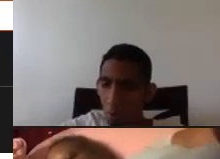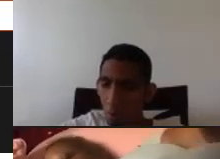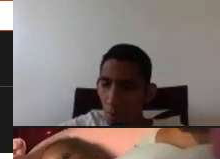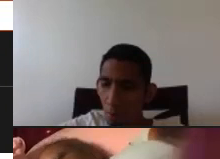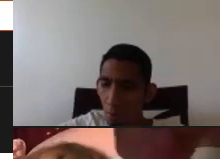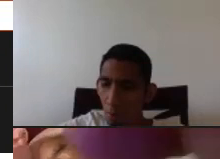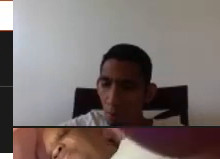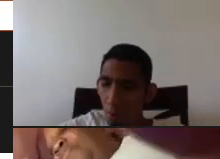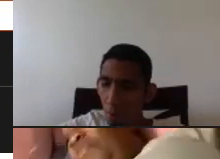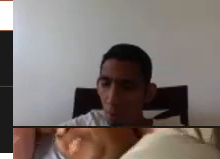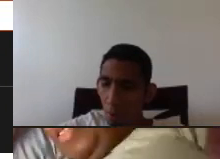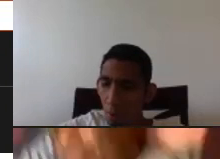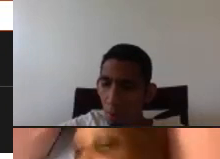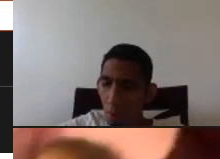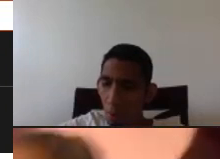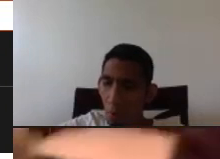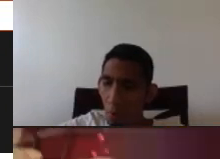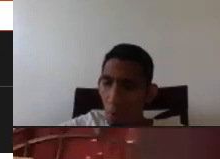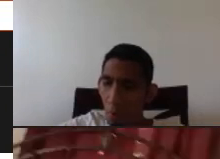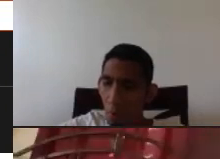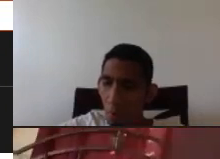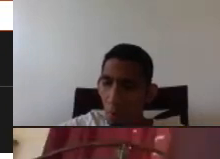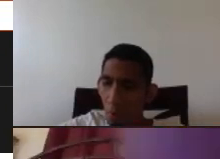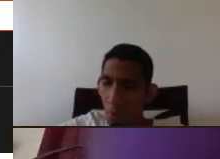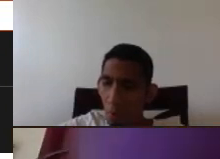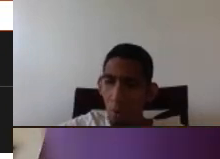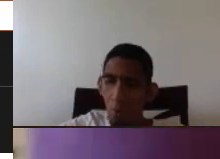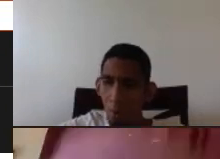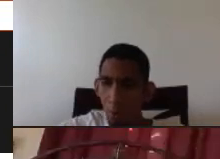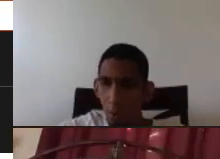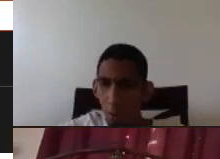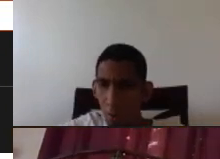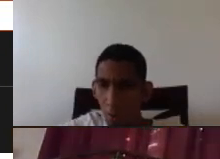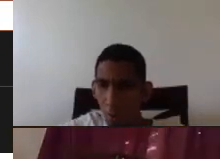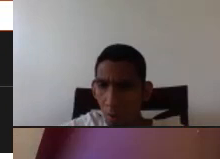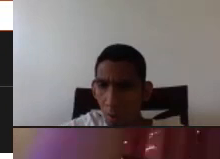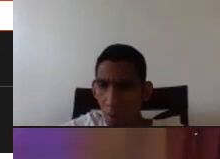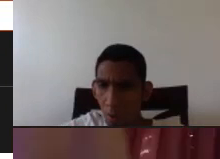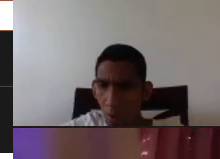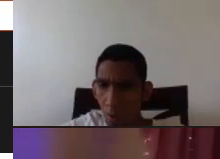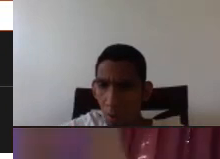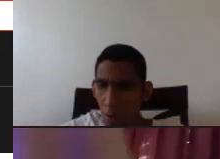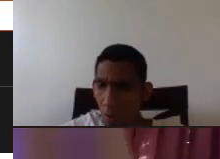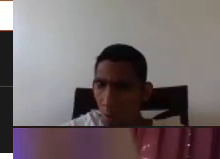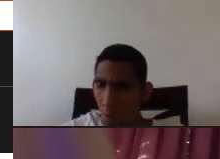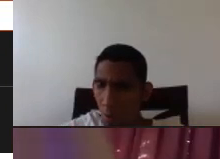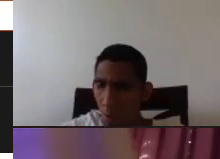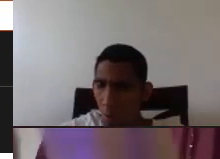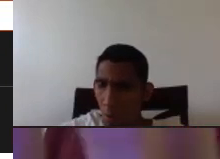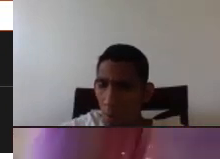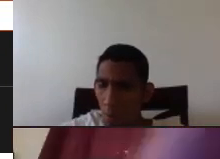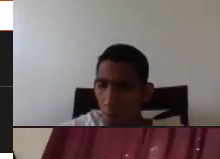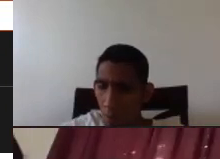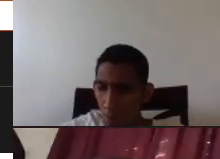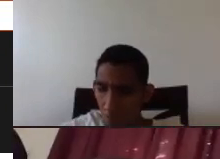We also want to make sure that health status is taken into account, people with prior existing conditions, people with disabilities, and people who